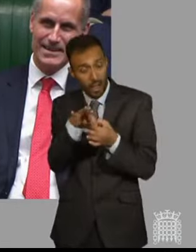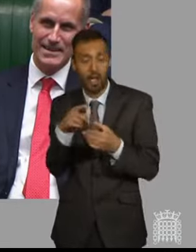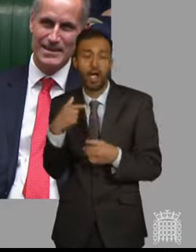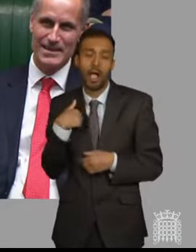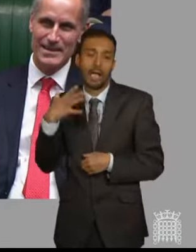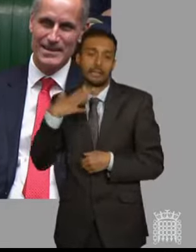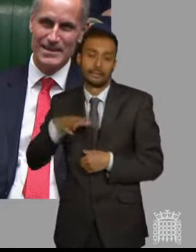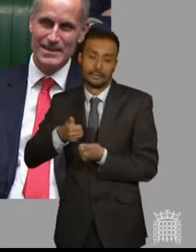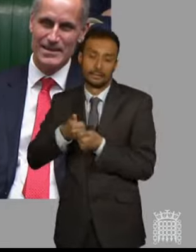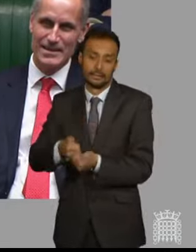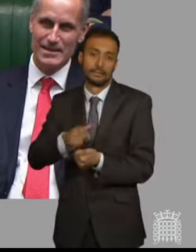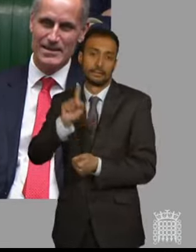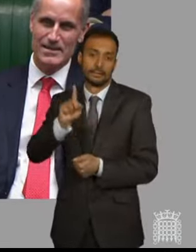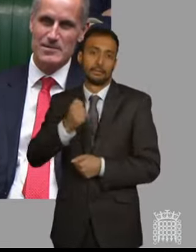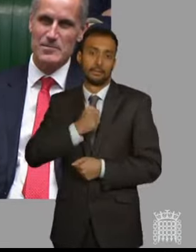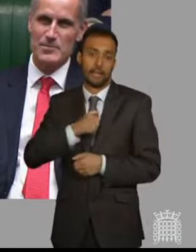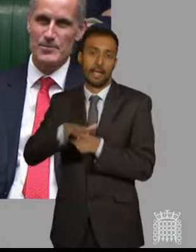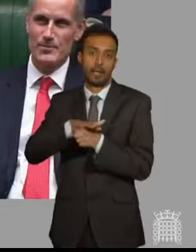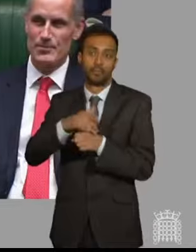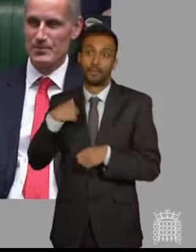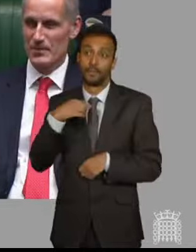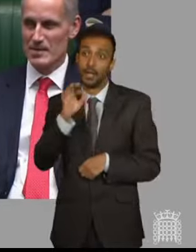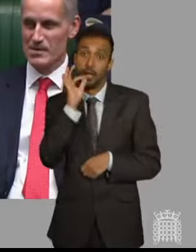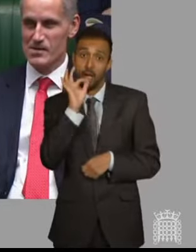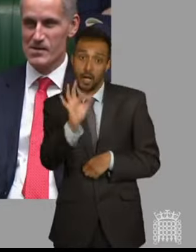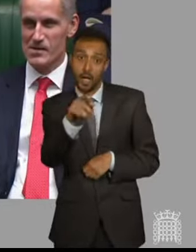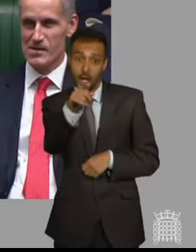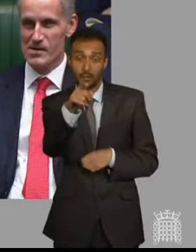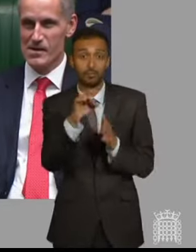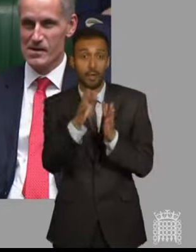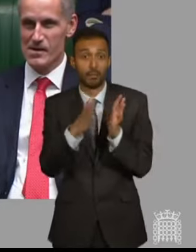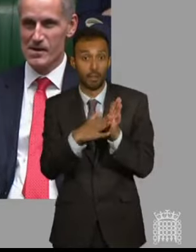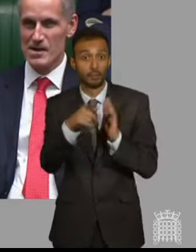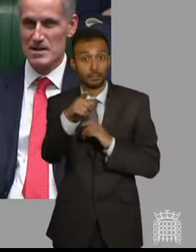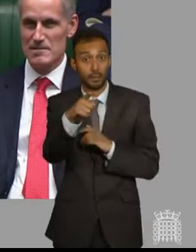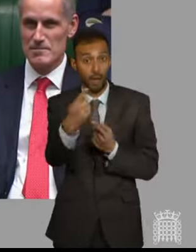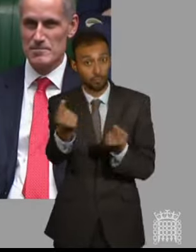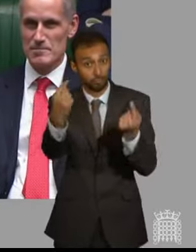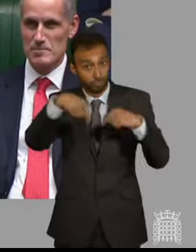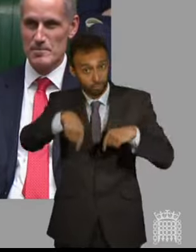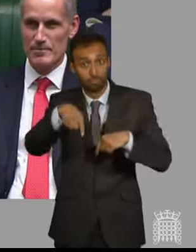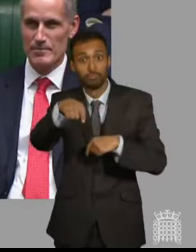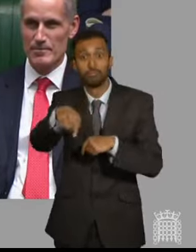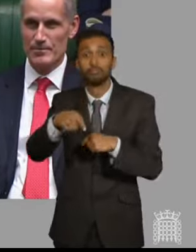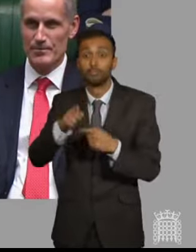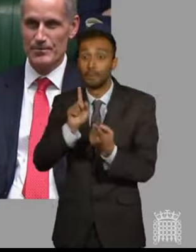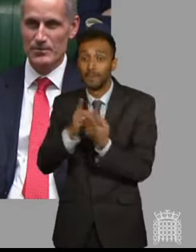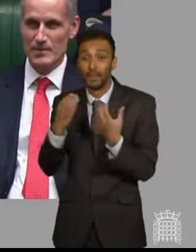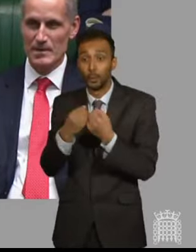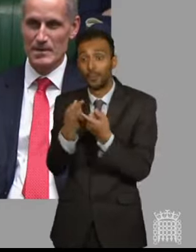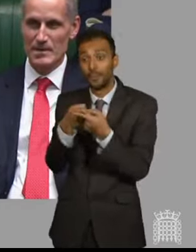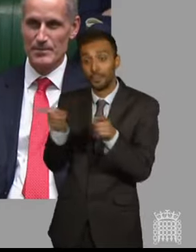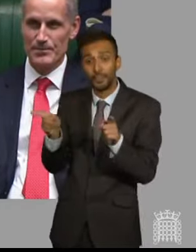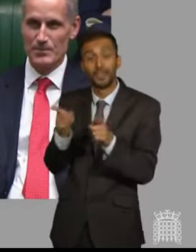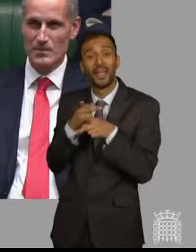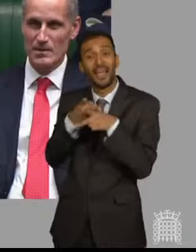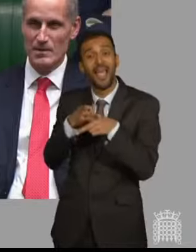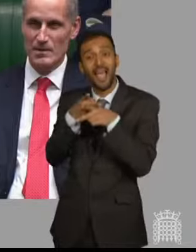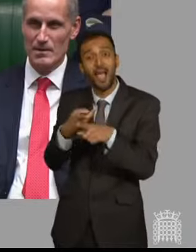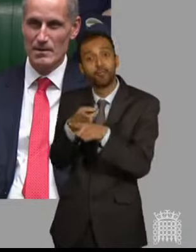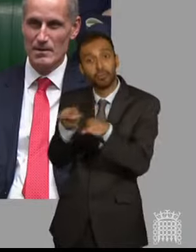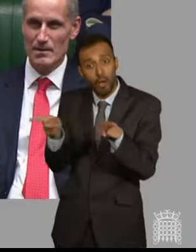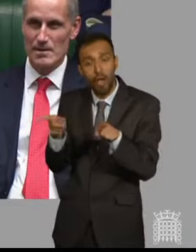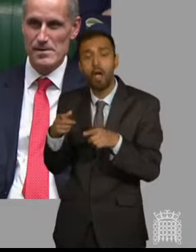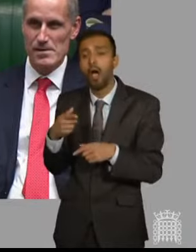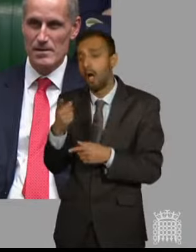kinship carers in mid-Bedfordshire to talk through how we can progress the strategy, make it go further, faster, and crucially, why Bedfordshire might be a fantastic place